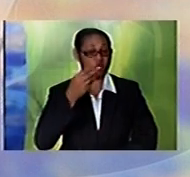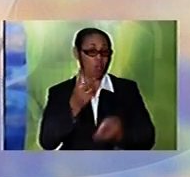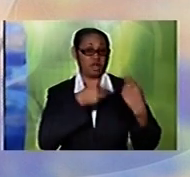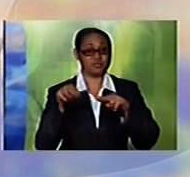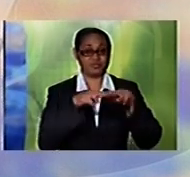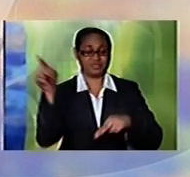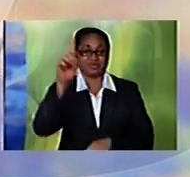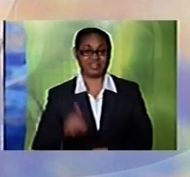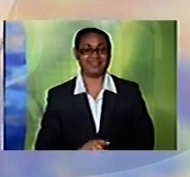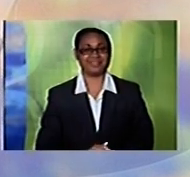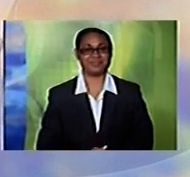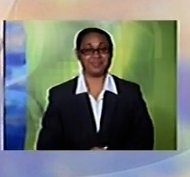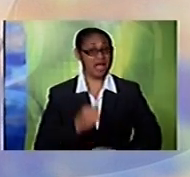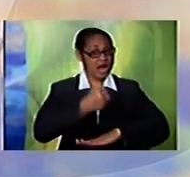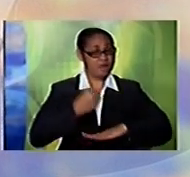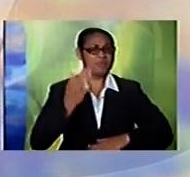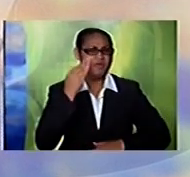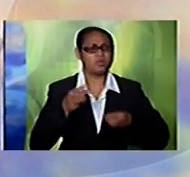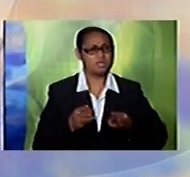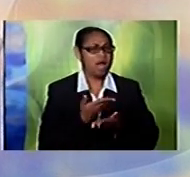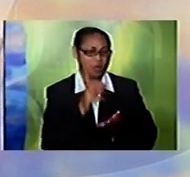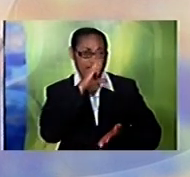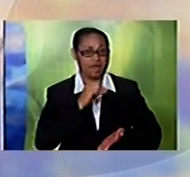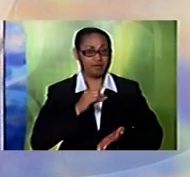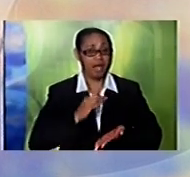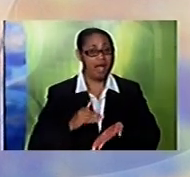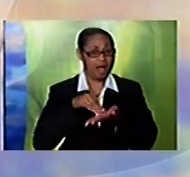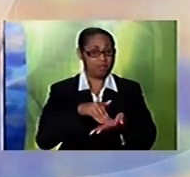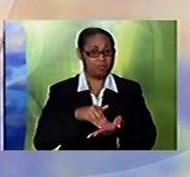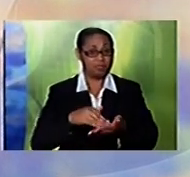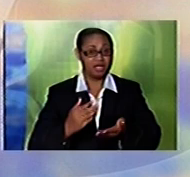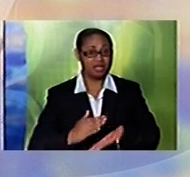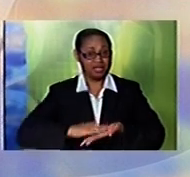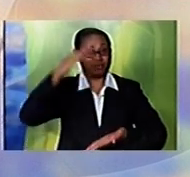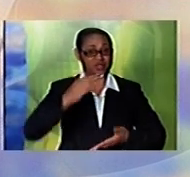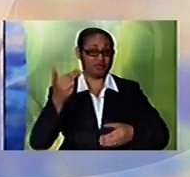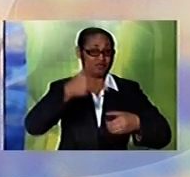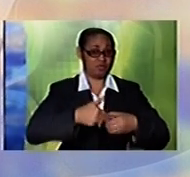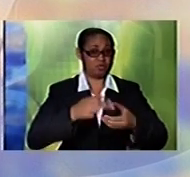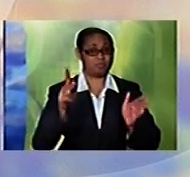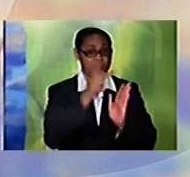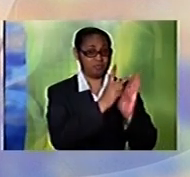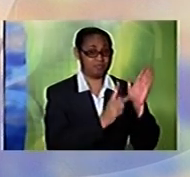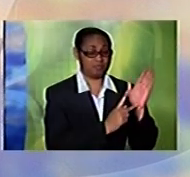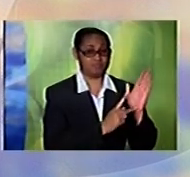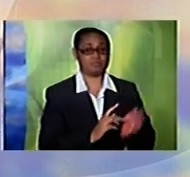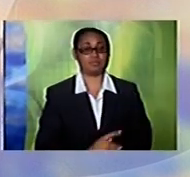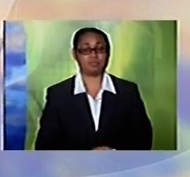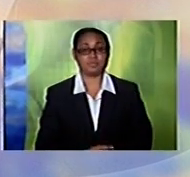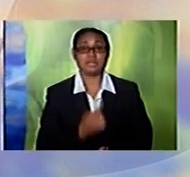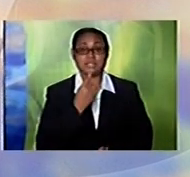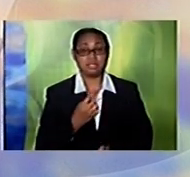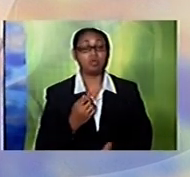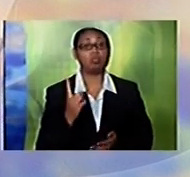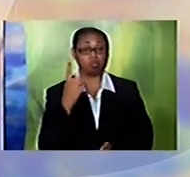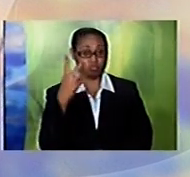you're watching Fiji Today. Government has put in place a number of strategies to address the rising fuel bill imports. While opening